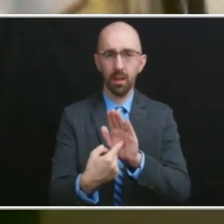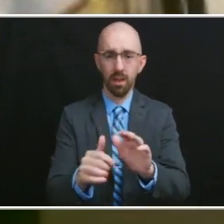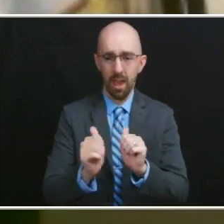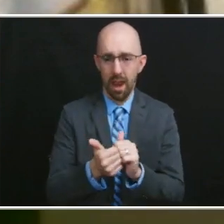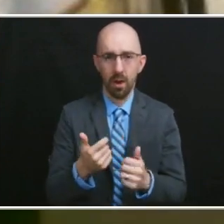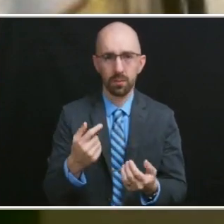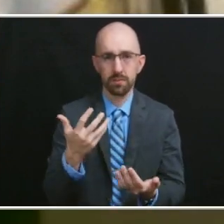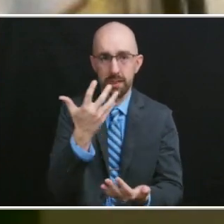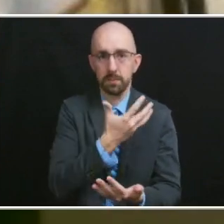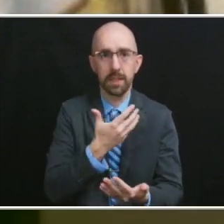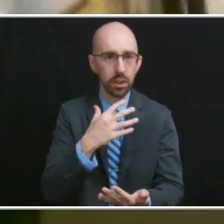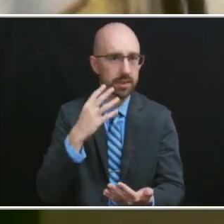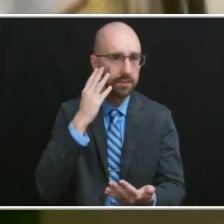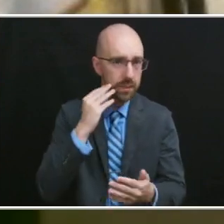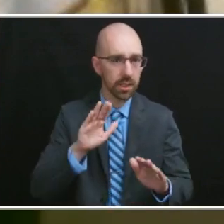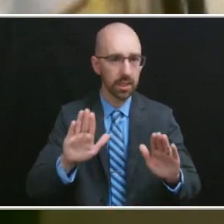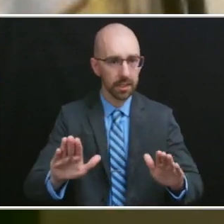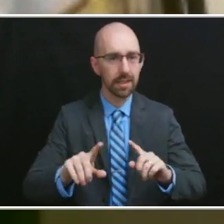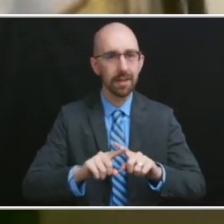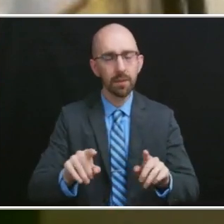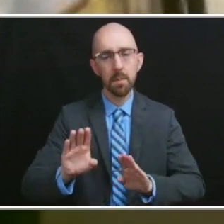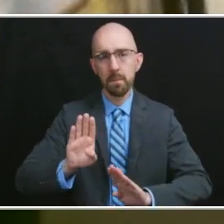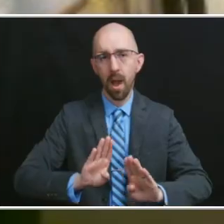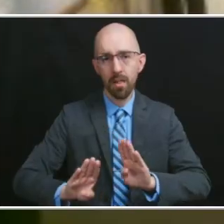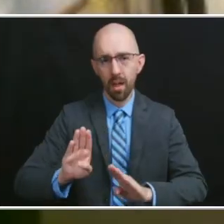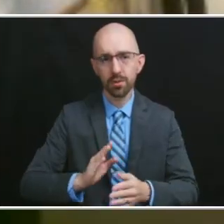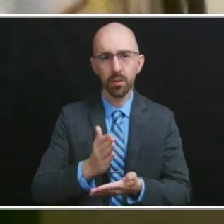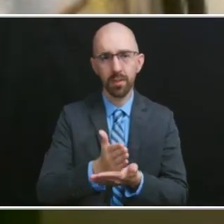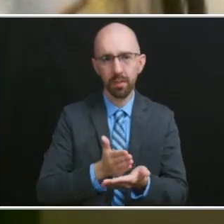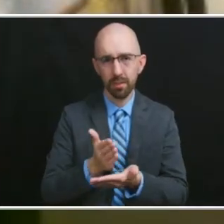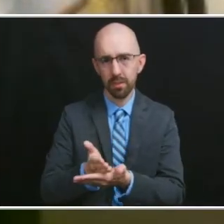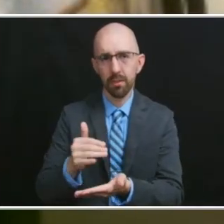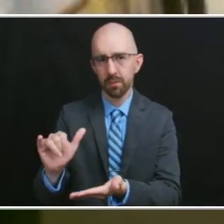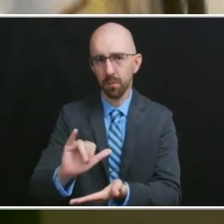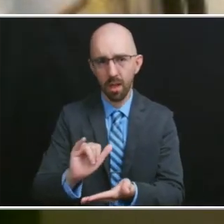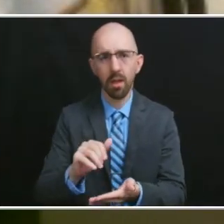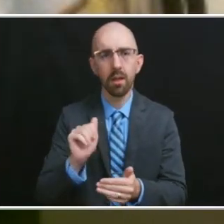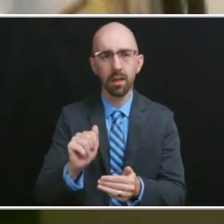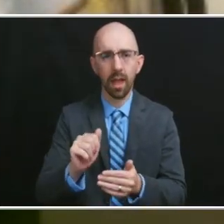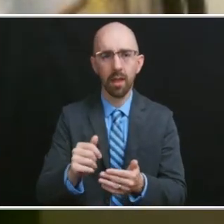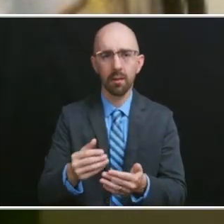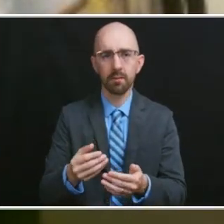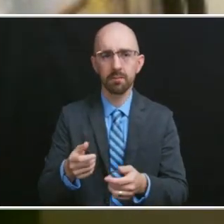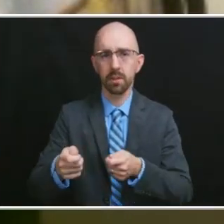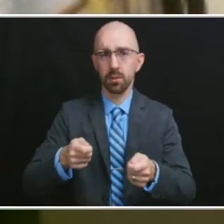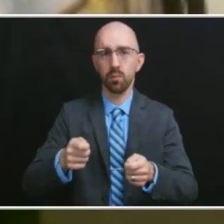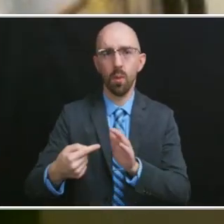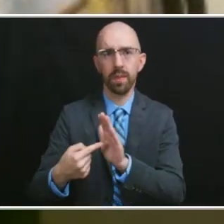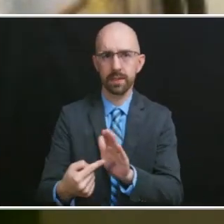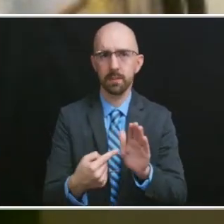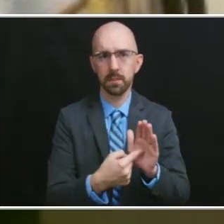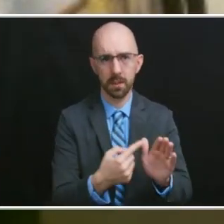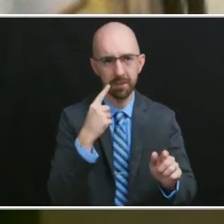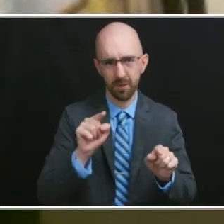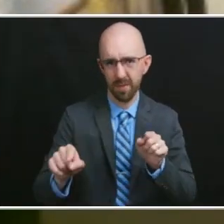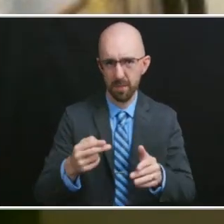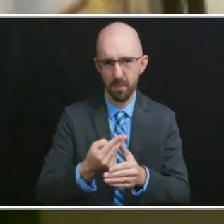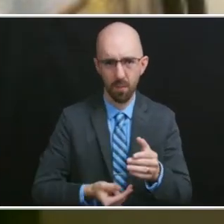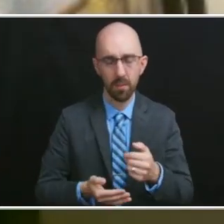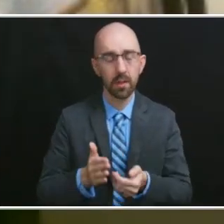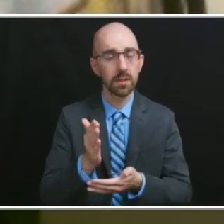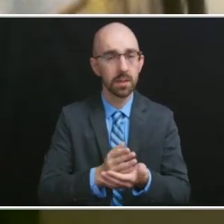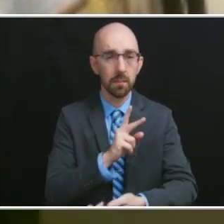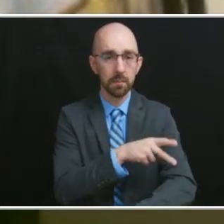there are also different biological pathways that govern those symptoms in different people. For instance, some patients might